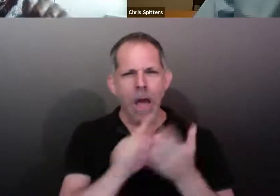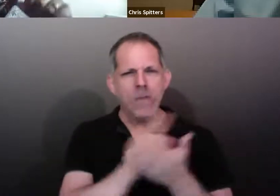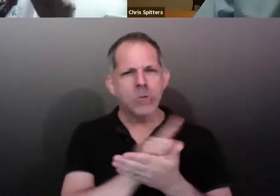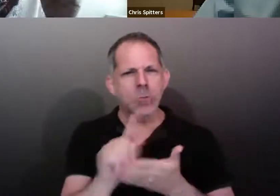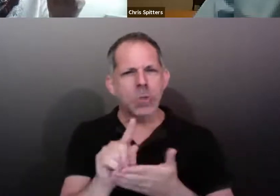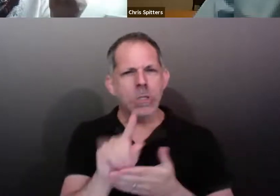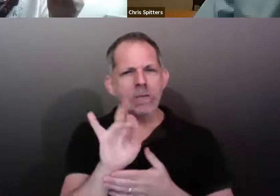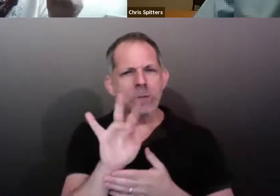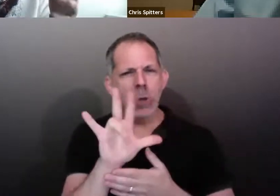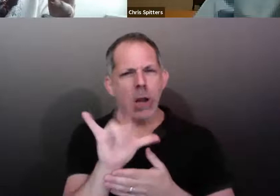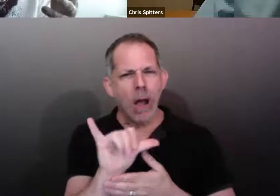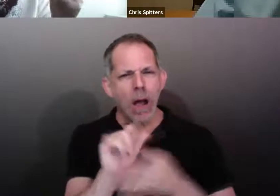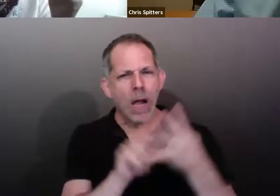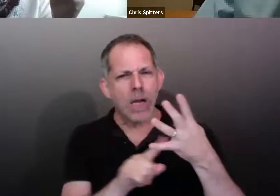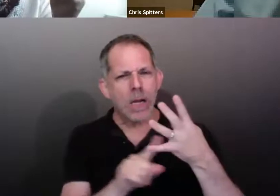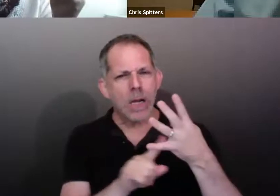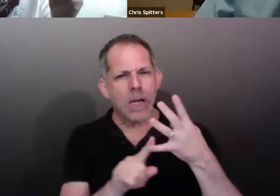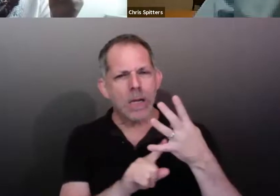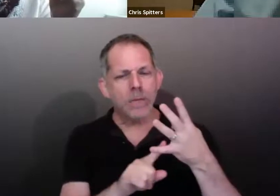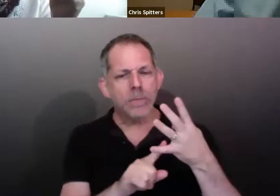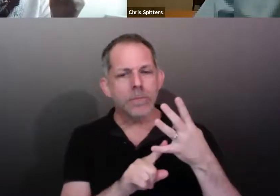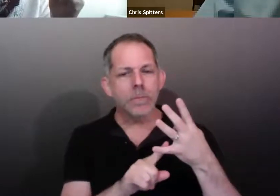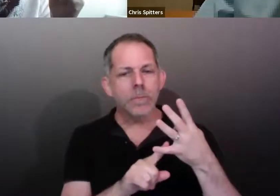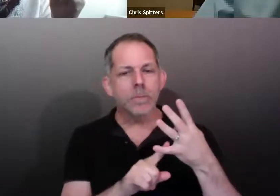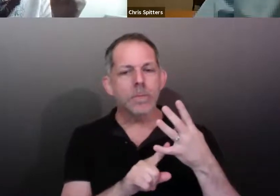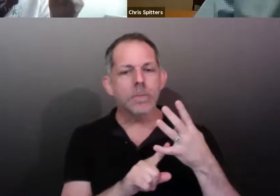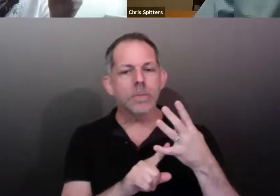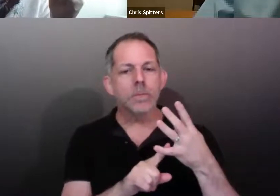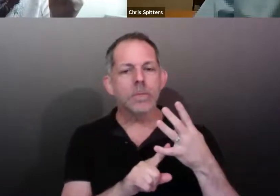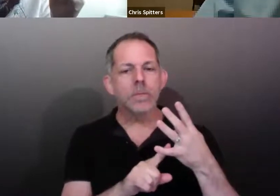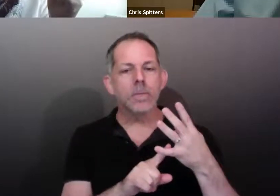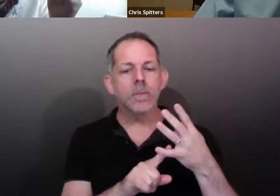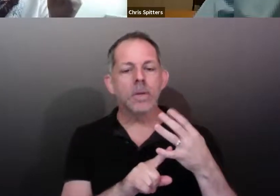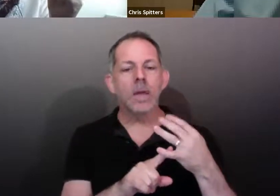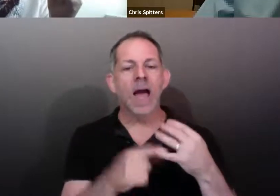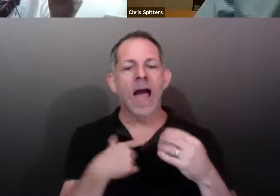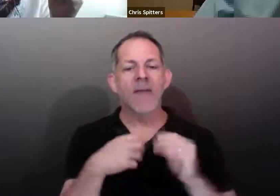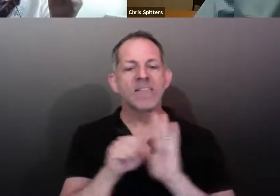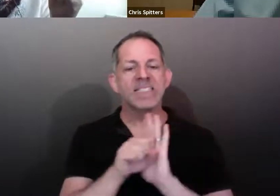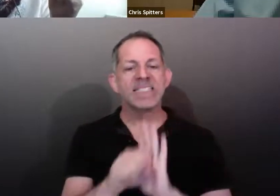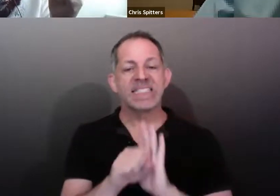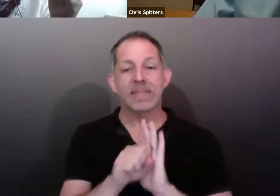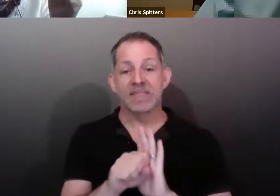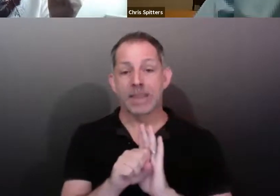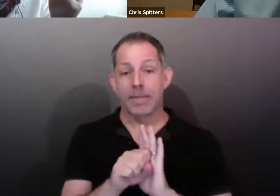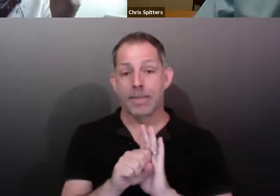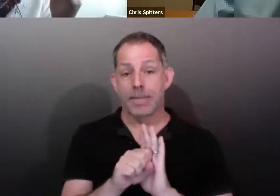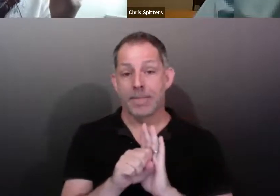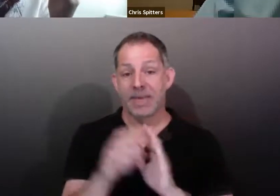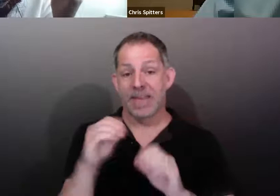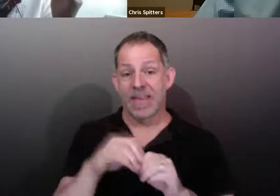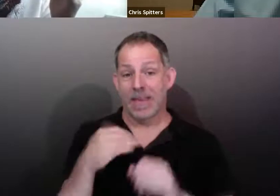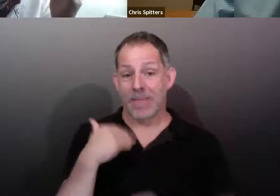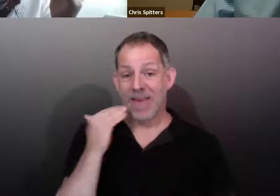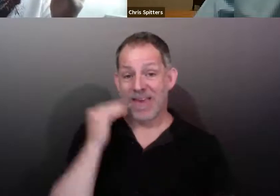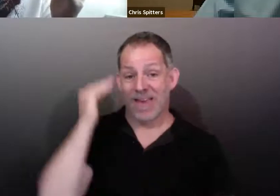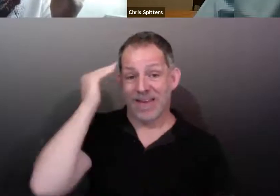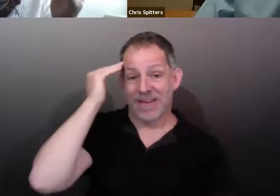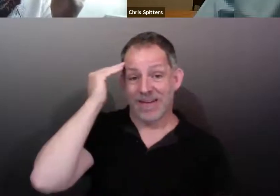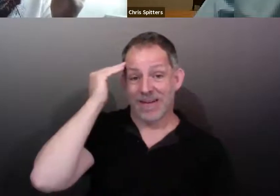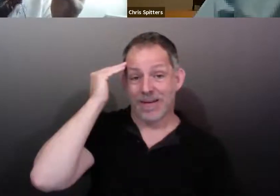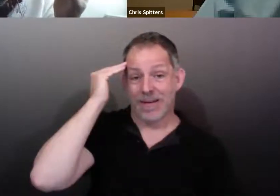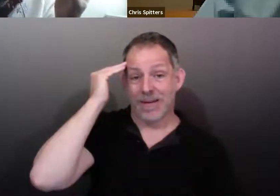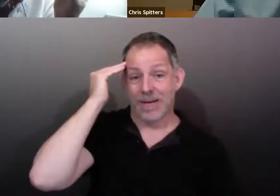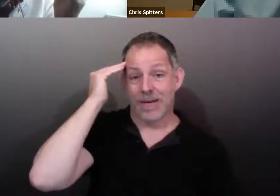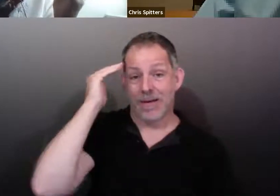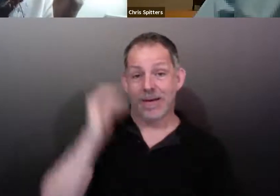neurologic symptoms. And so that's been for about 6 weeks now, where I've had Bell's palsy on the right side of my face. And luckily, I don't have the